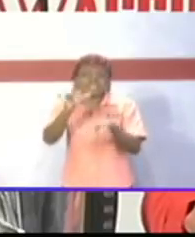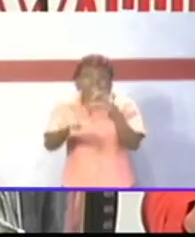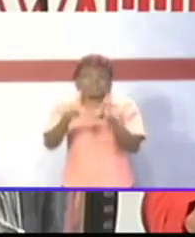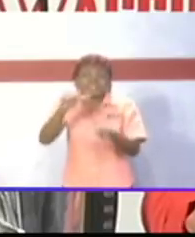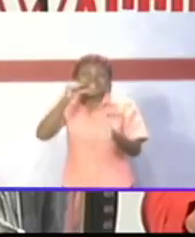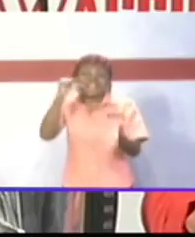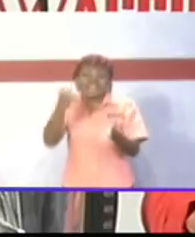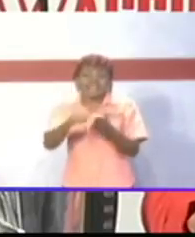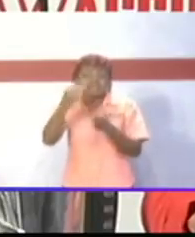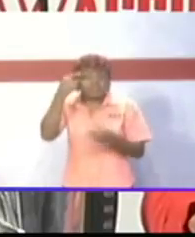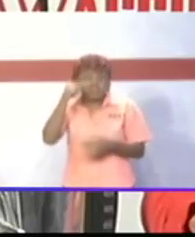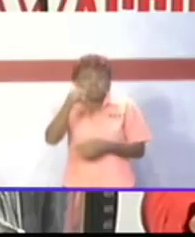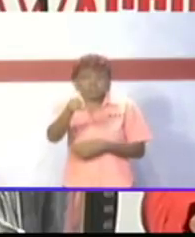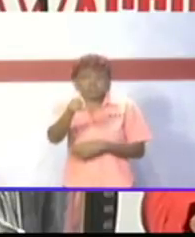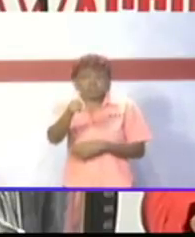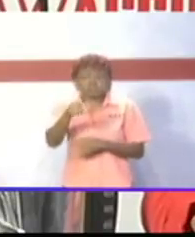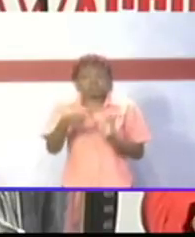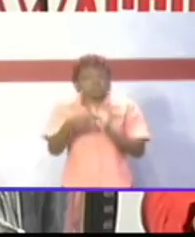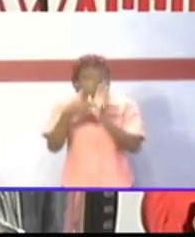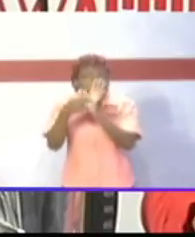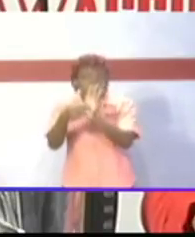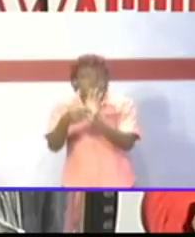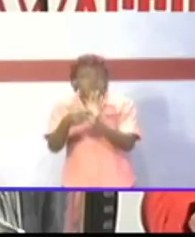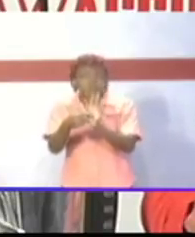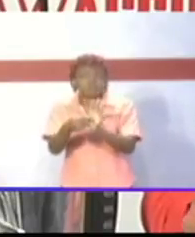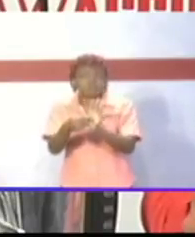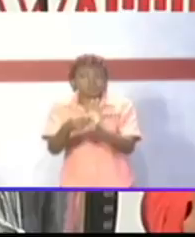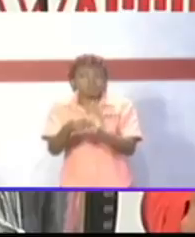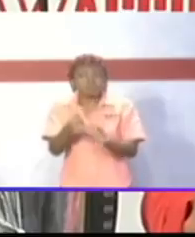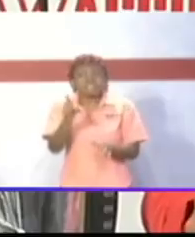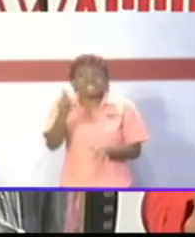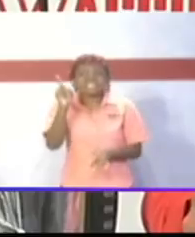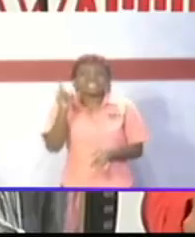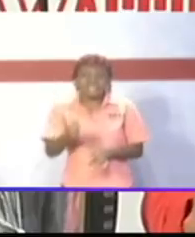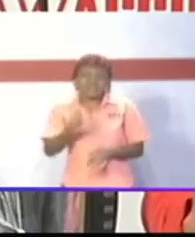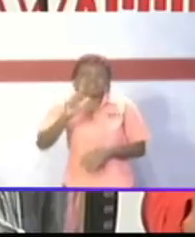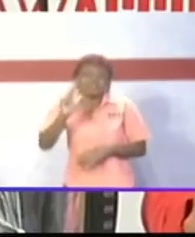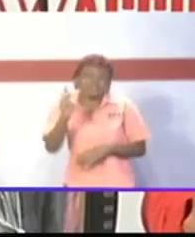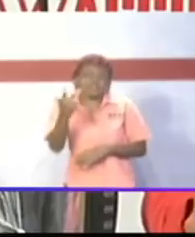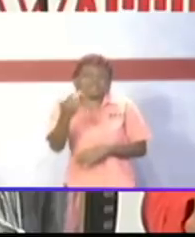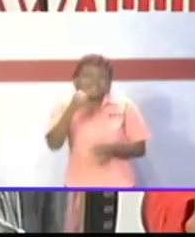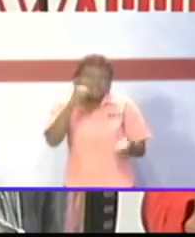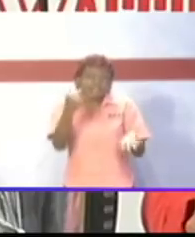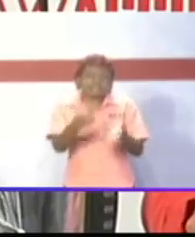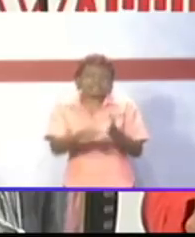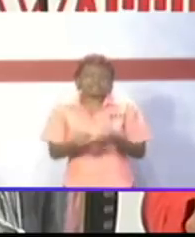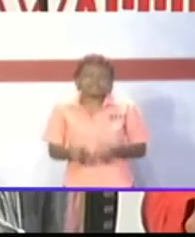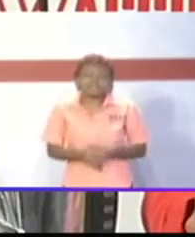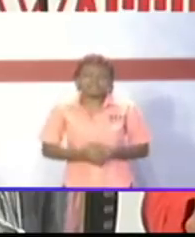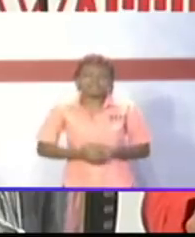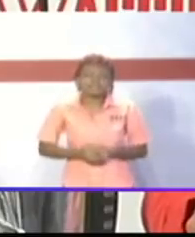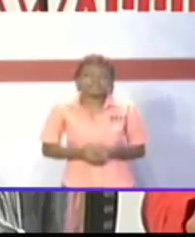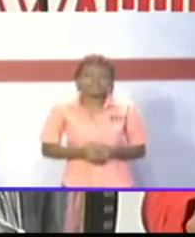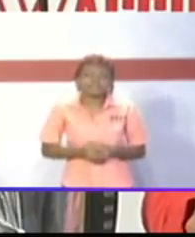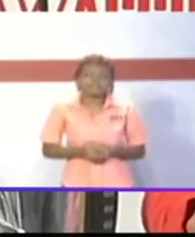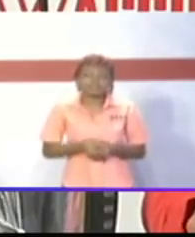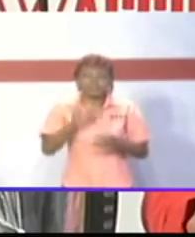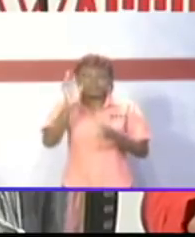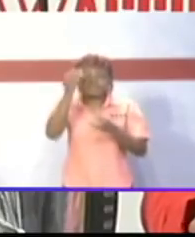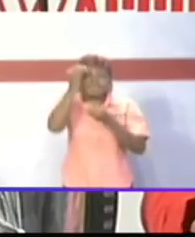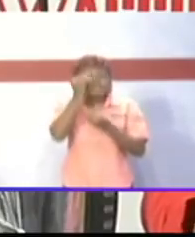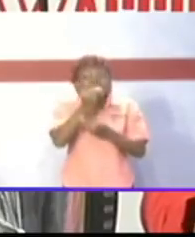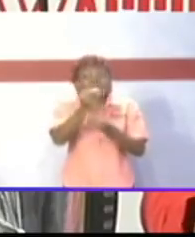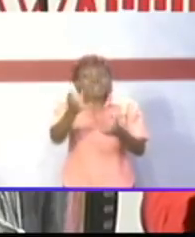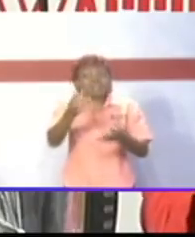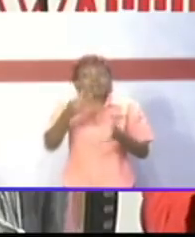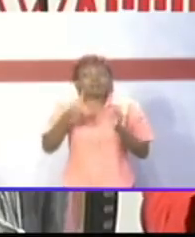had Dr. Bisamba explaining all of this. This information is up on our website. It's on social media,